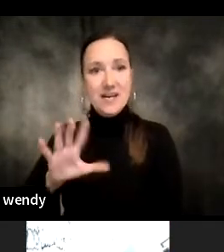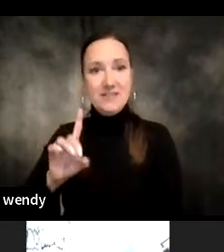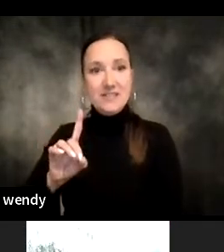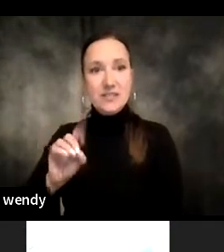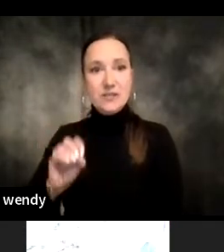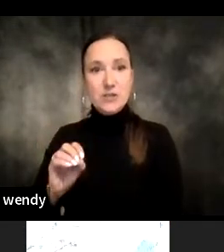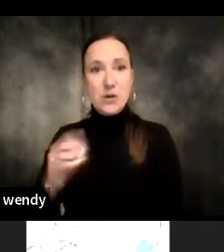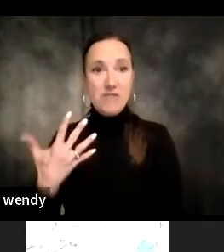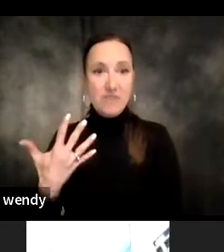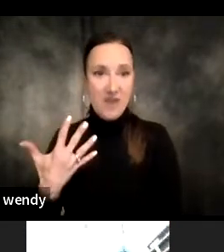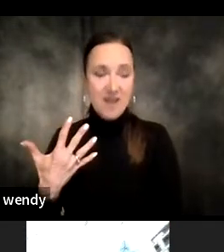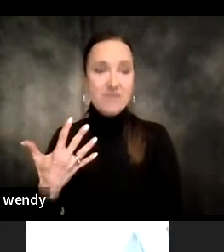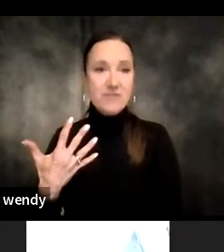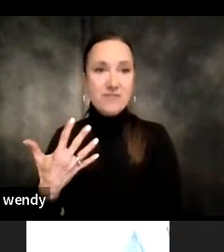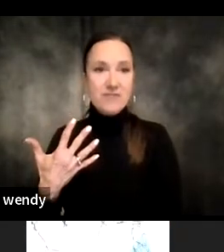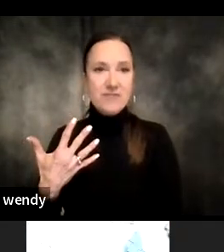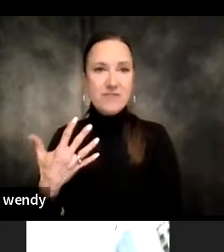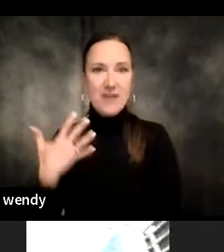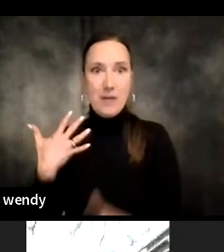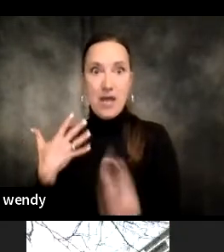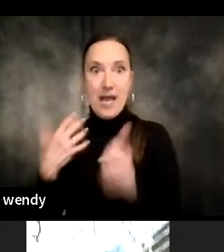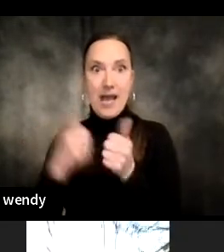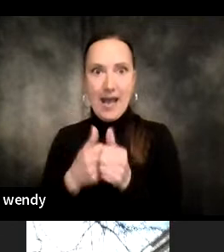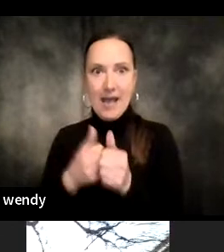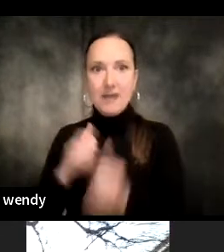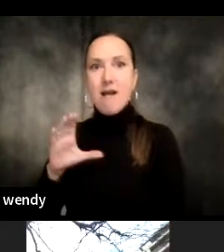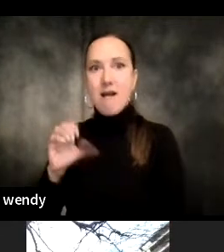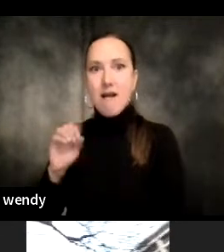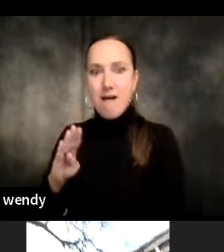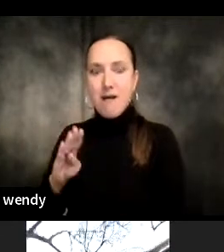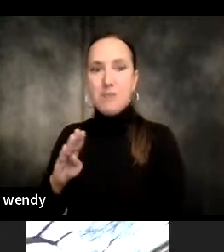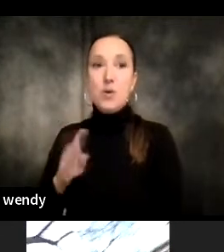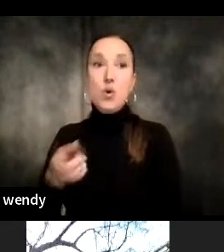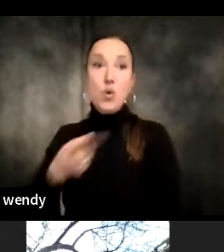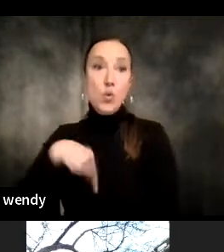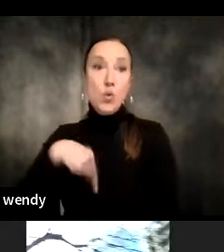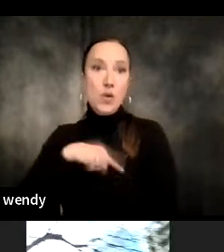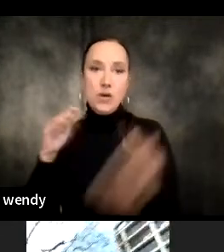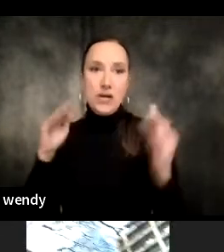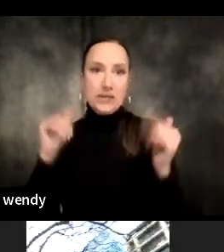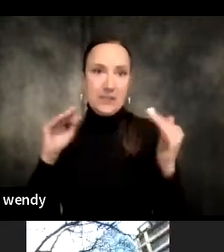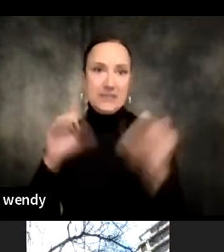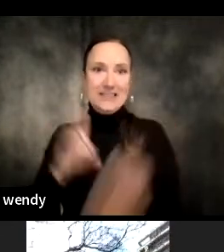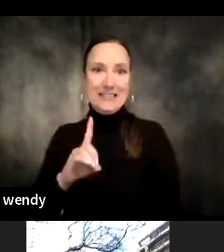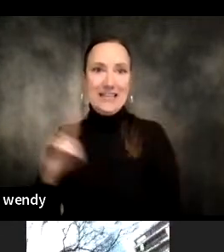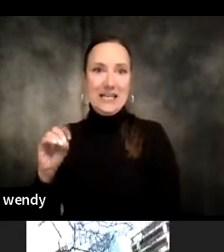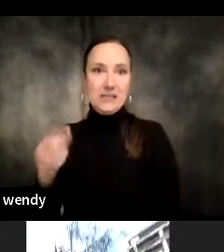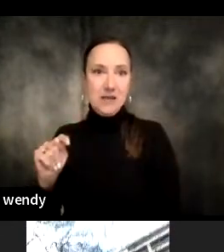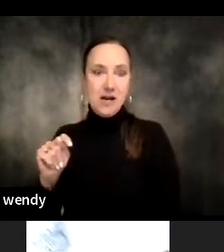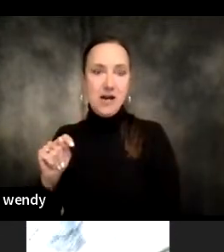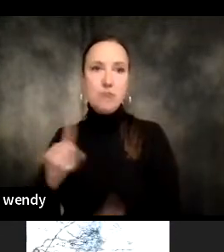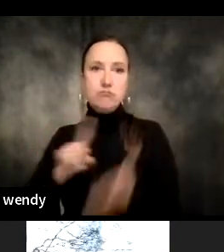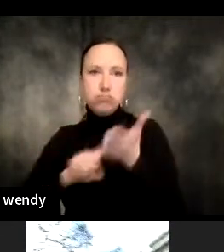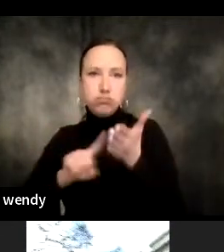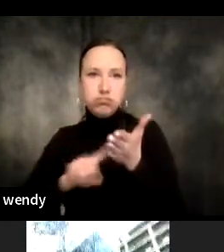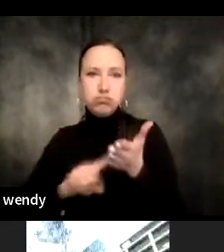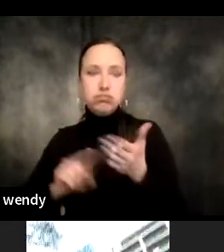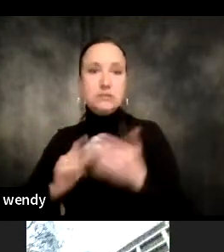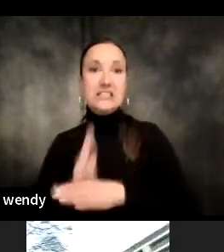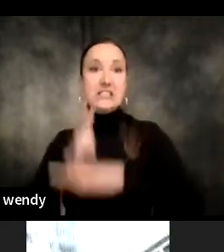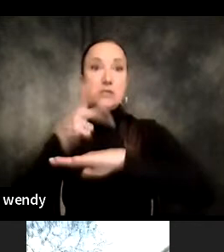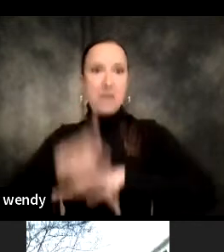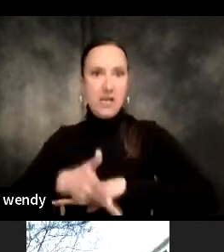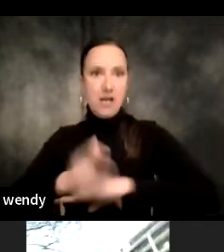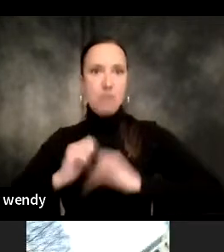5D05, I'll just piggyback off of what Commissioner Cobb said. We are expecting DDOT to complete these speed hump installations by the beginning